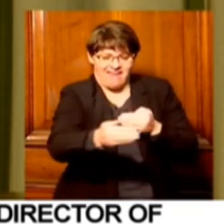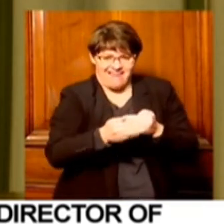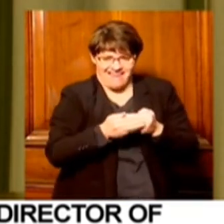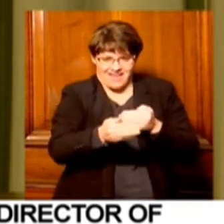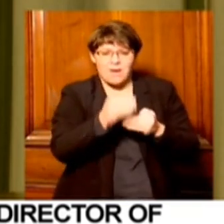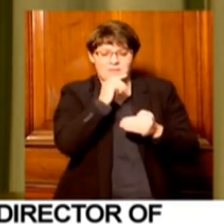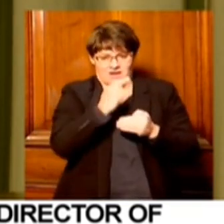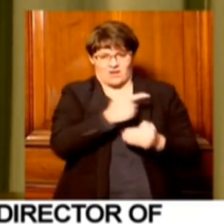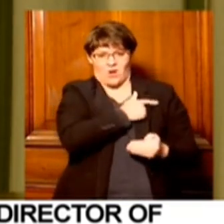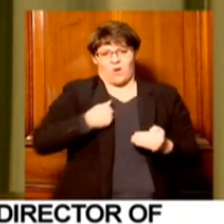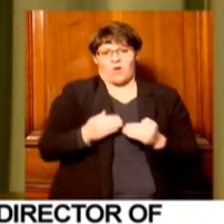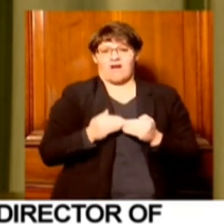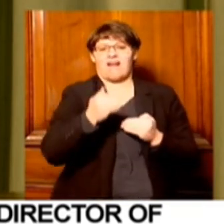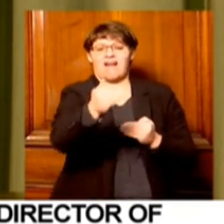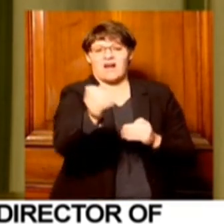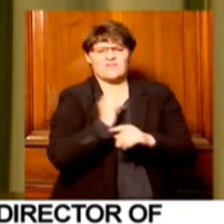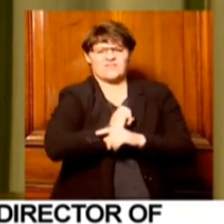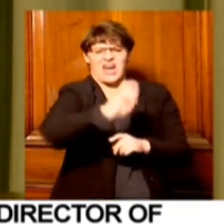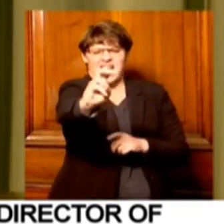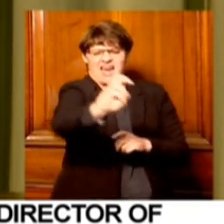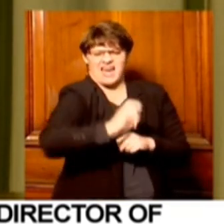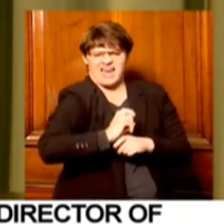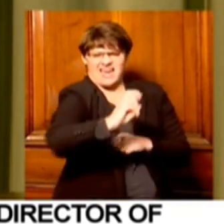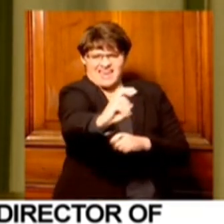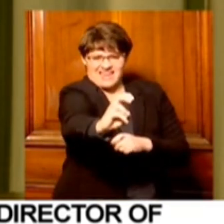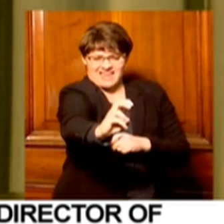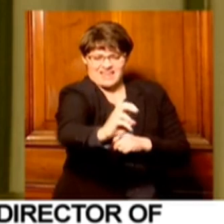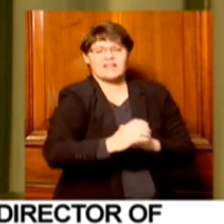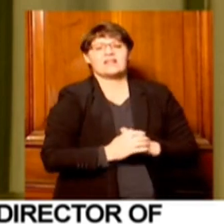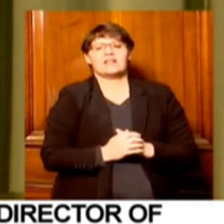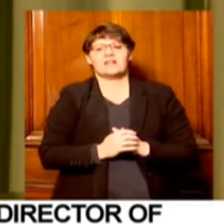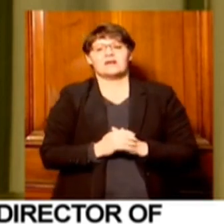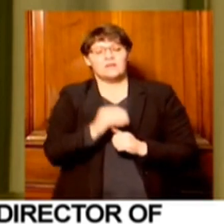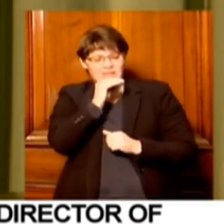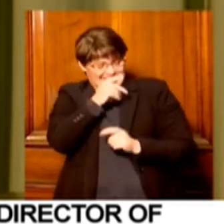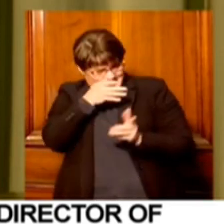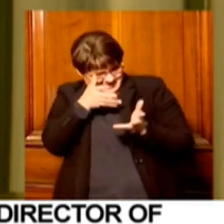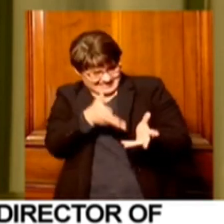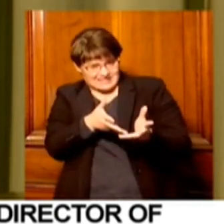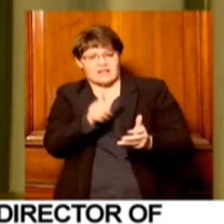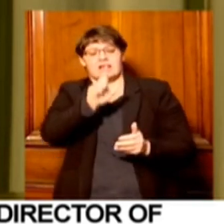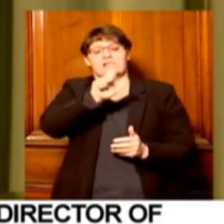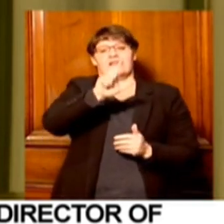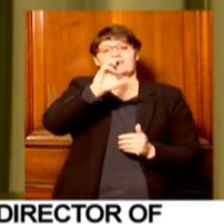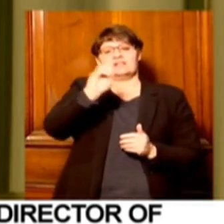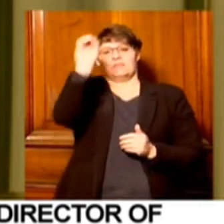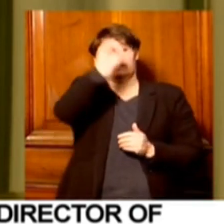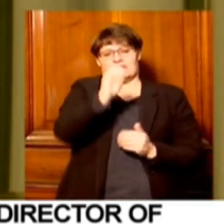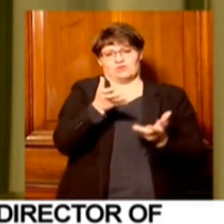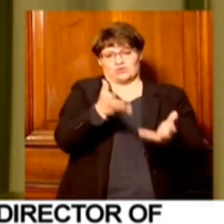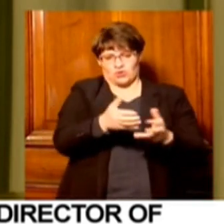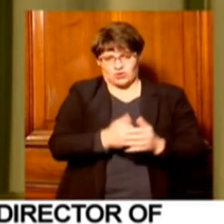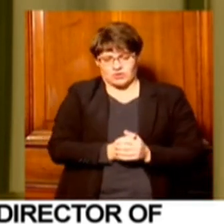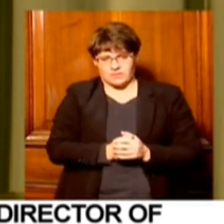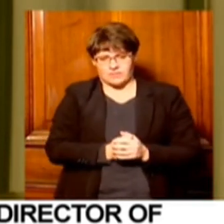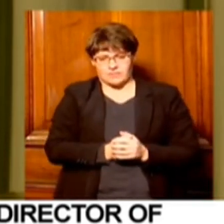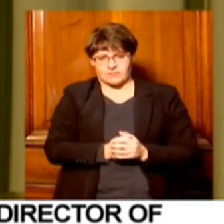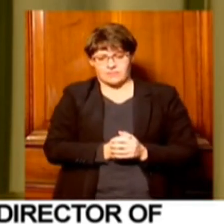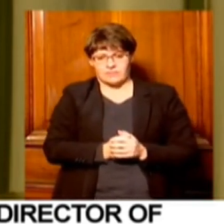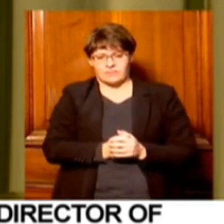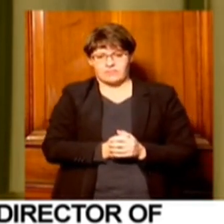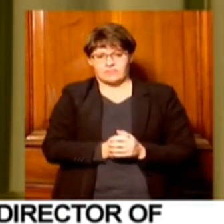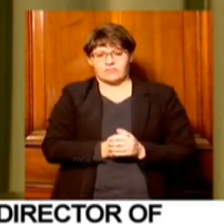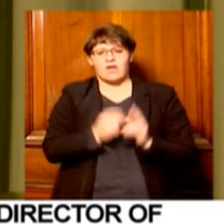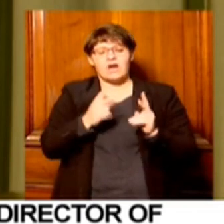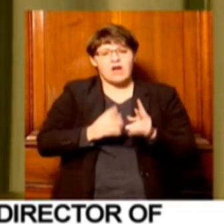so long distance in this instance will refer to that in terms of our regulations. Commuter rail is permitted to